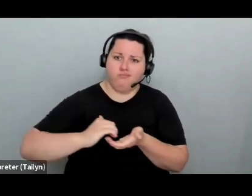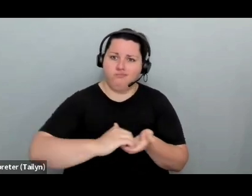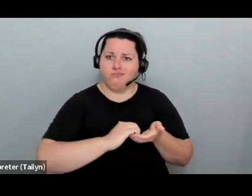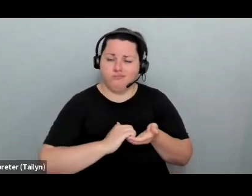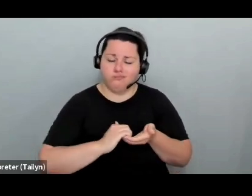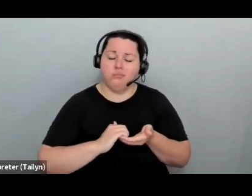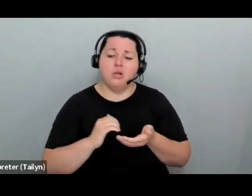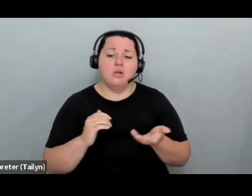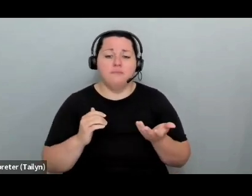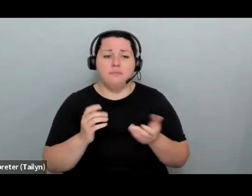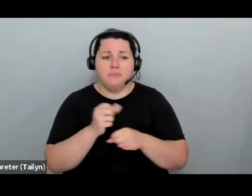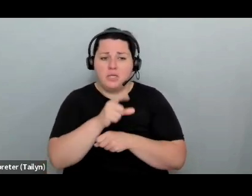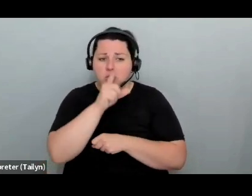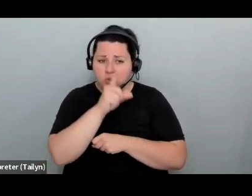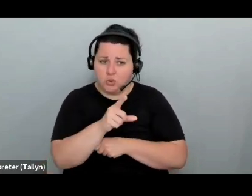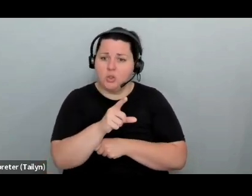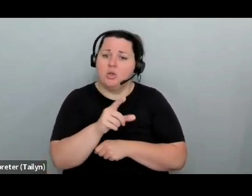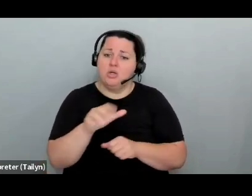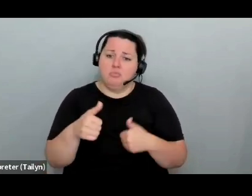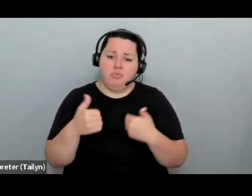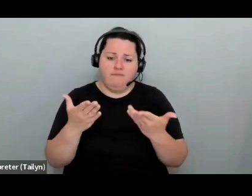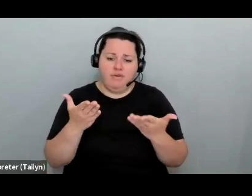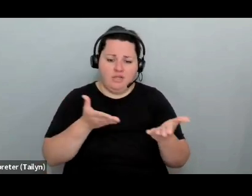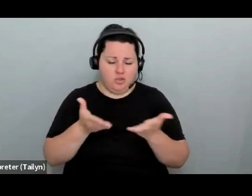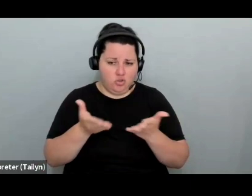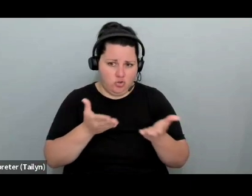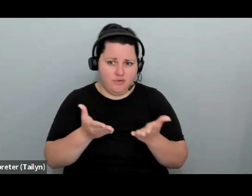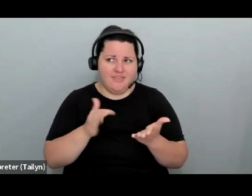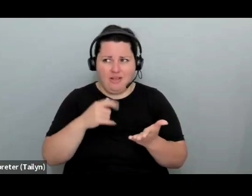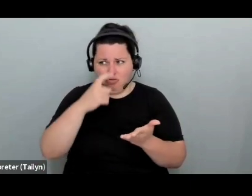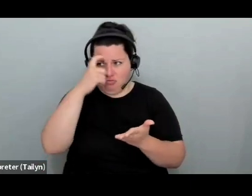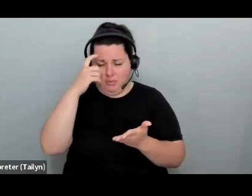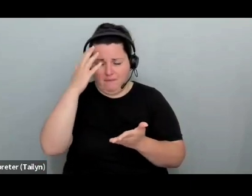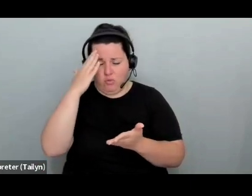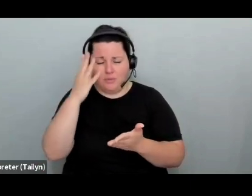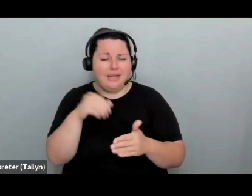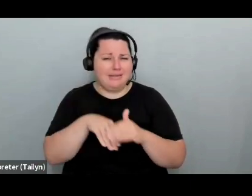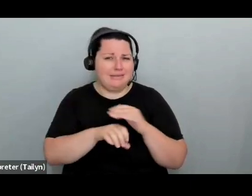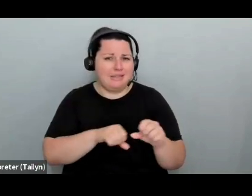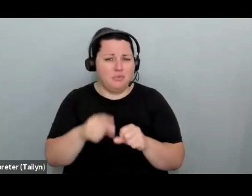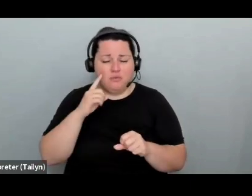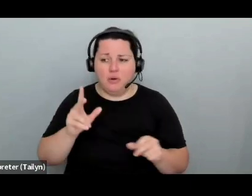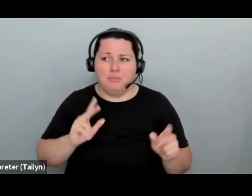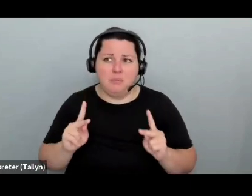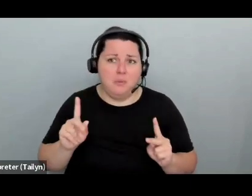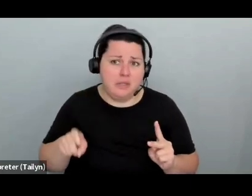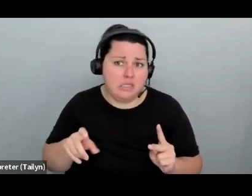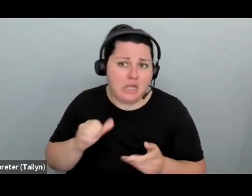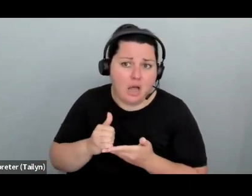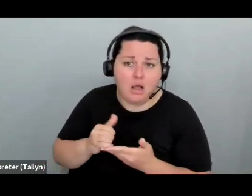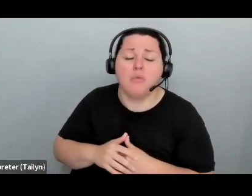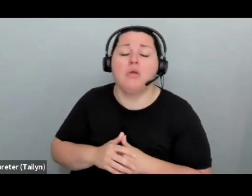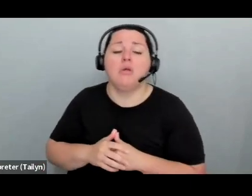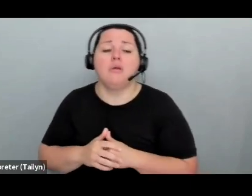across the spectrum, to make sure that we're providing services that are trauma-informed and accessible to individuals who need us. There's